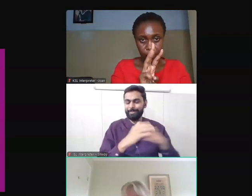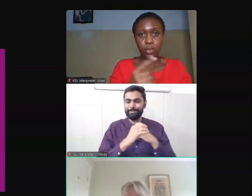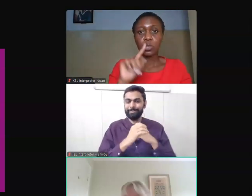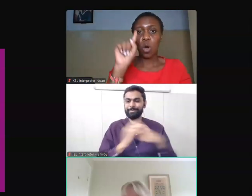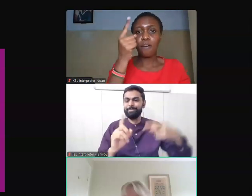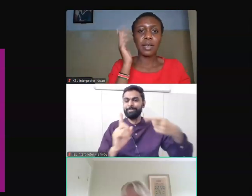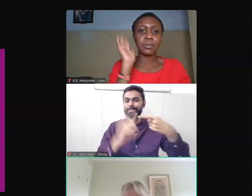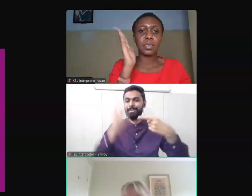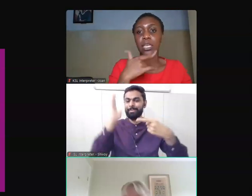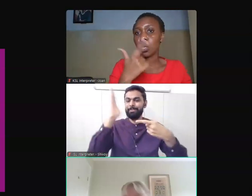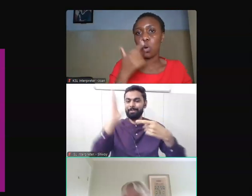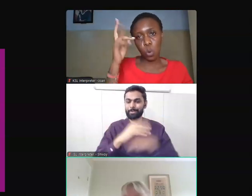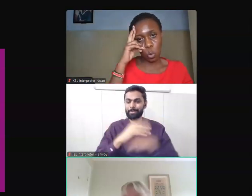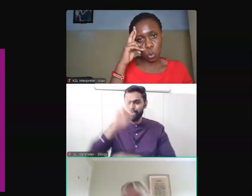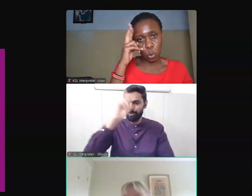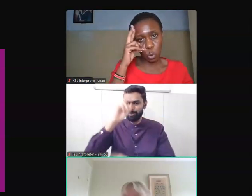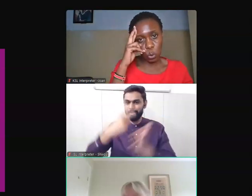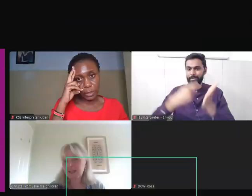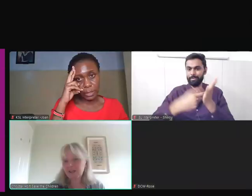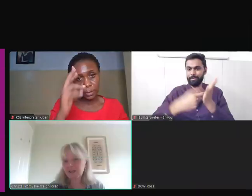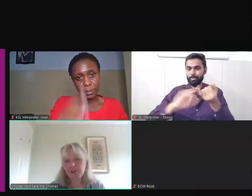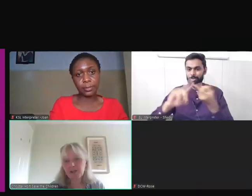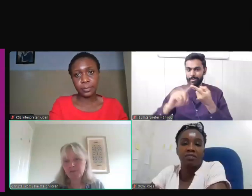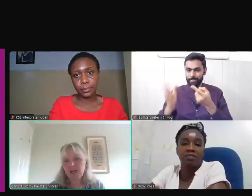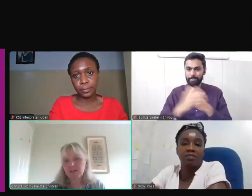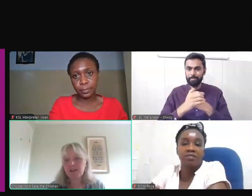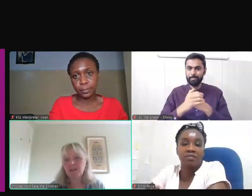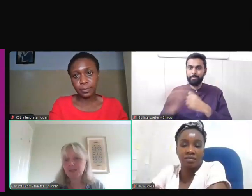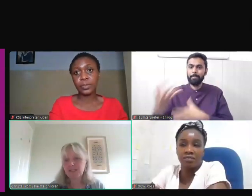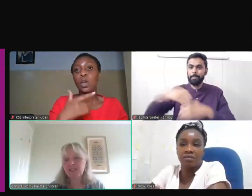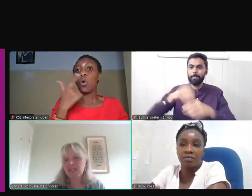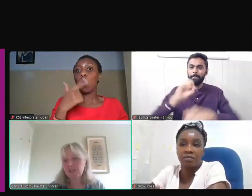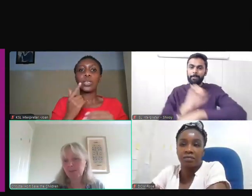first presenter is Rose Nigawaka, an inclusion